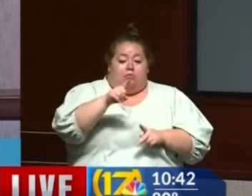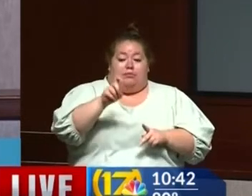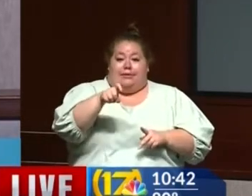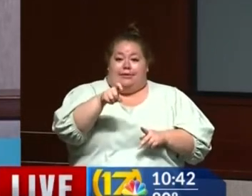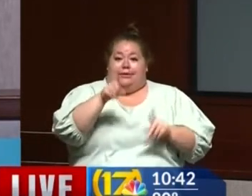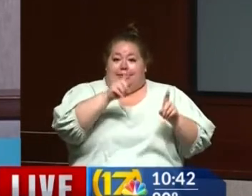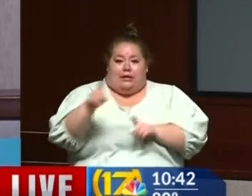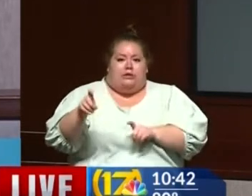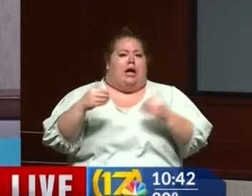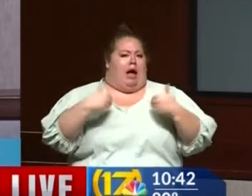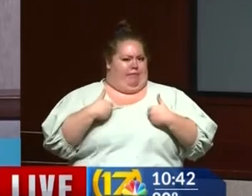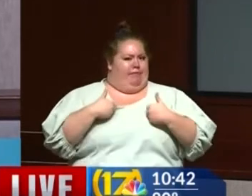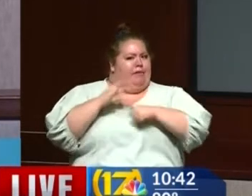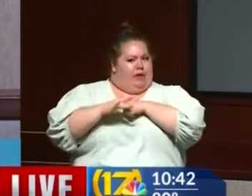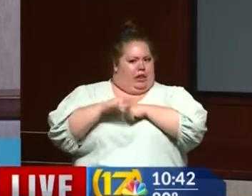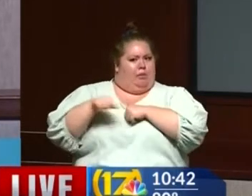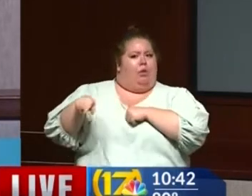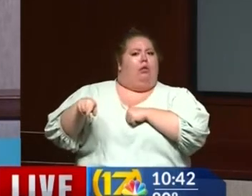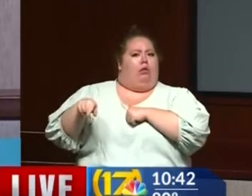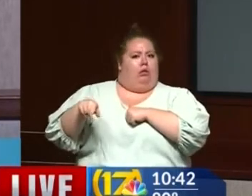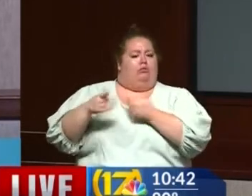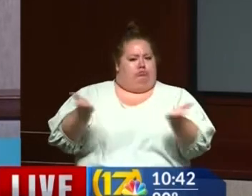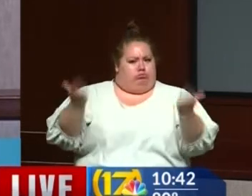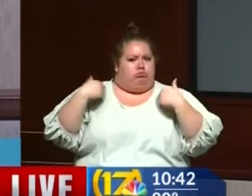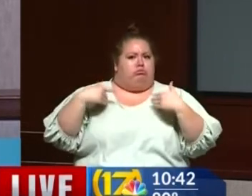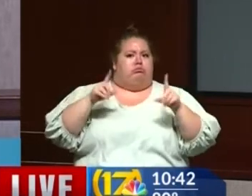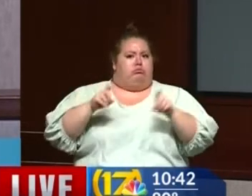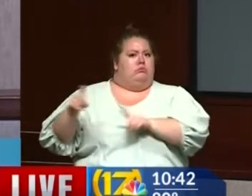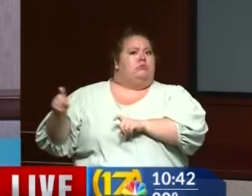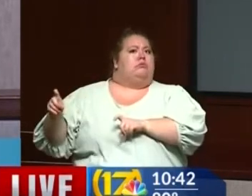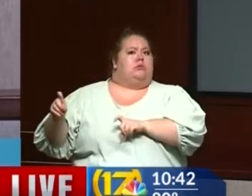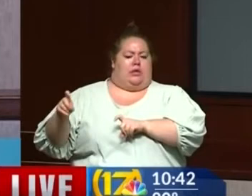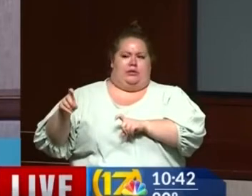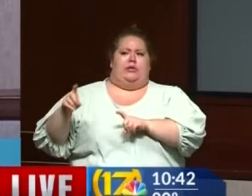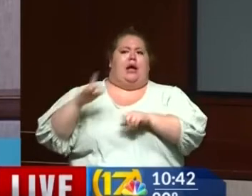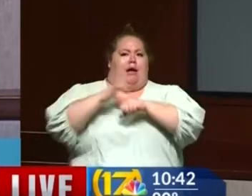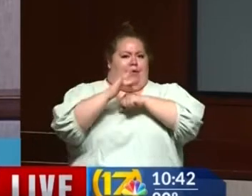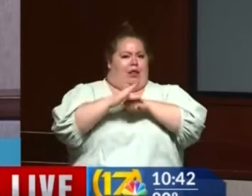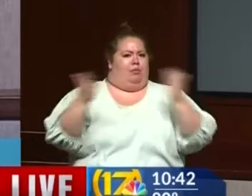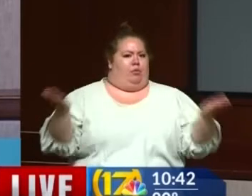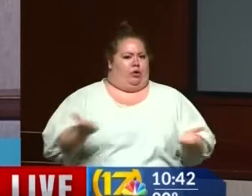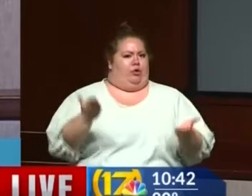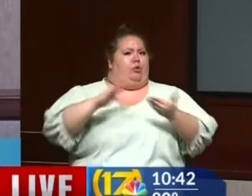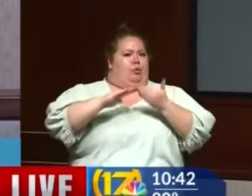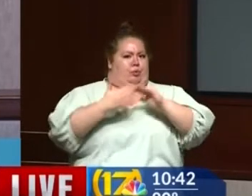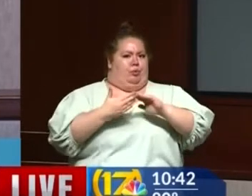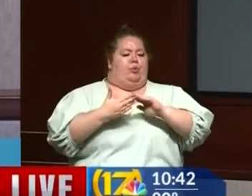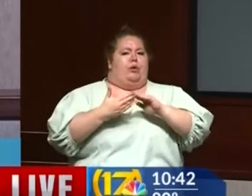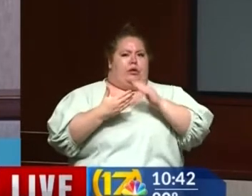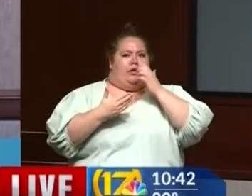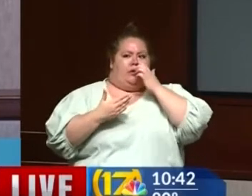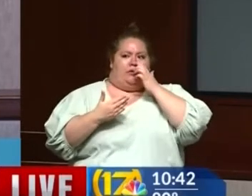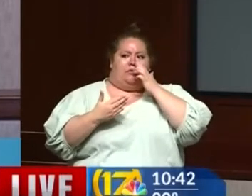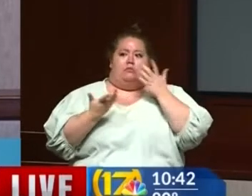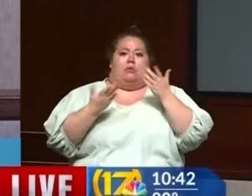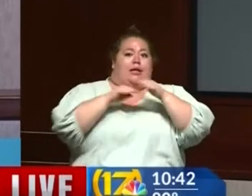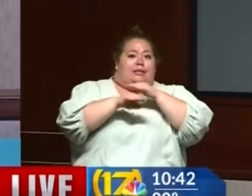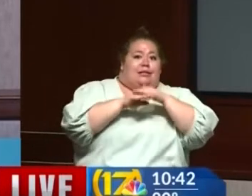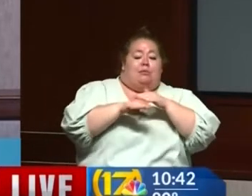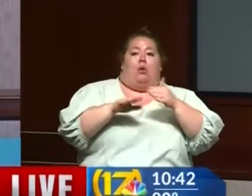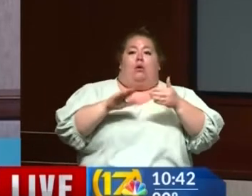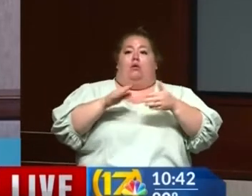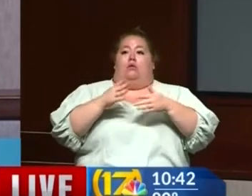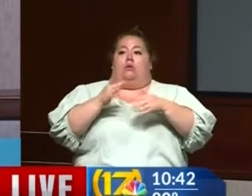testing capacity, and that's sort of a very important piece to make sure that it is widely available in our community, and that it is accessible to people in our